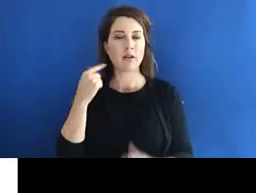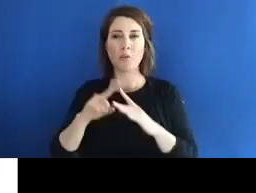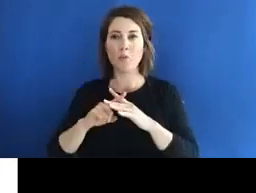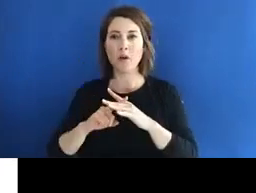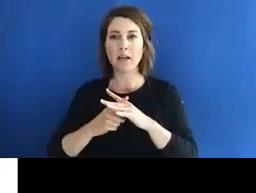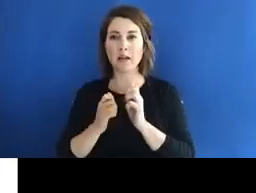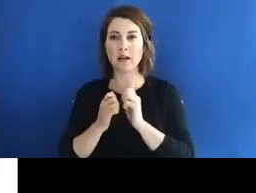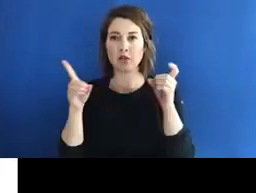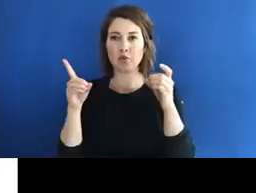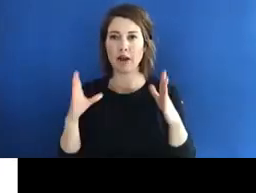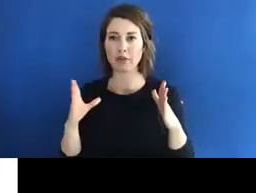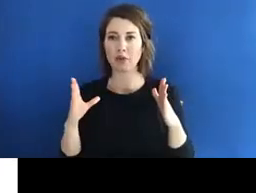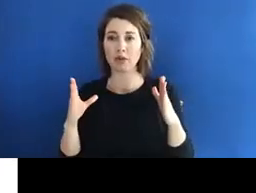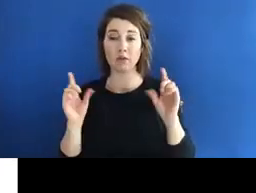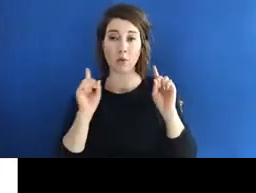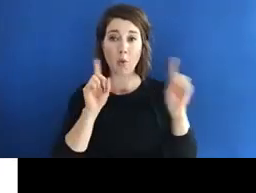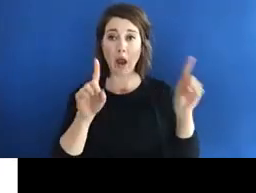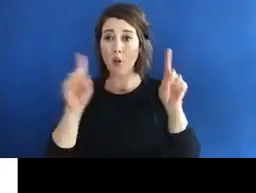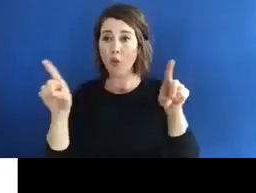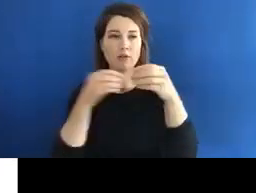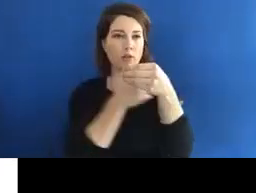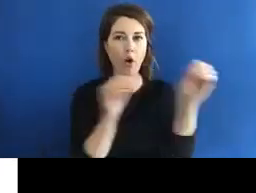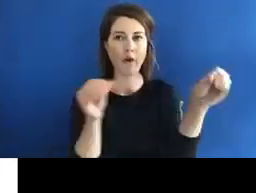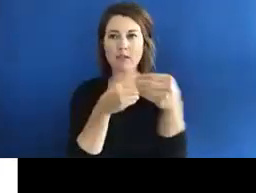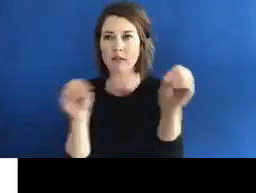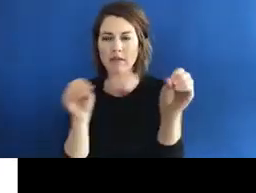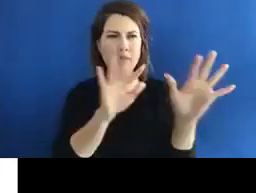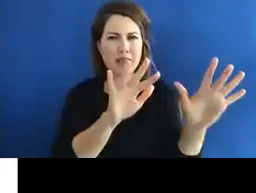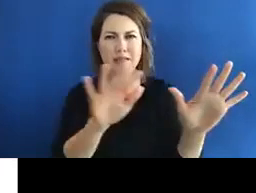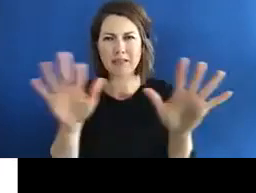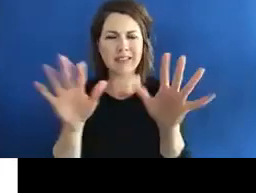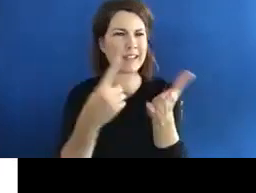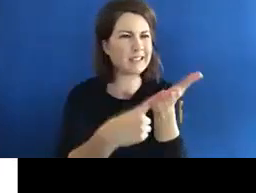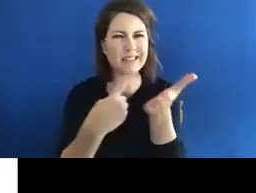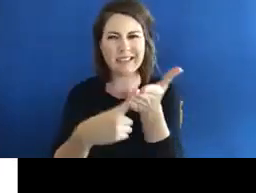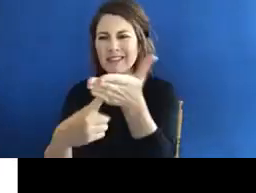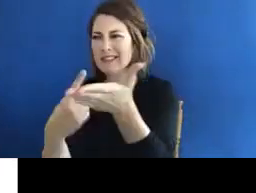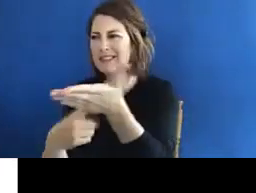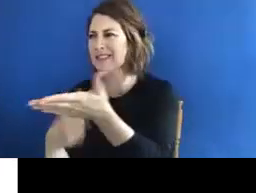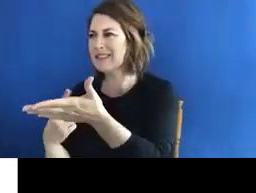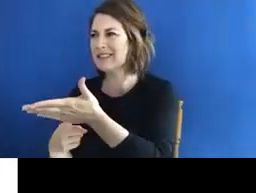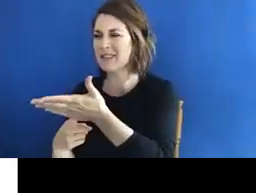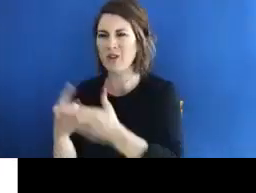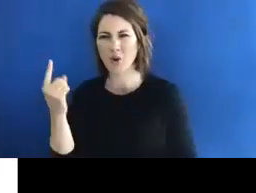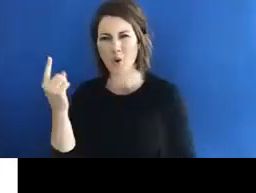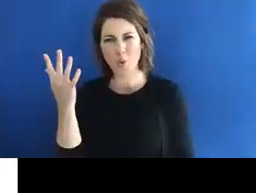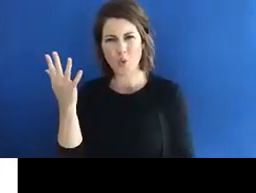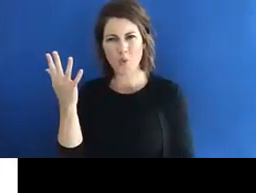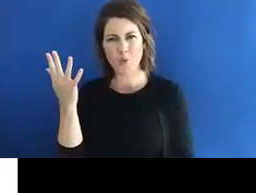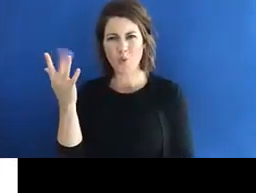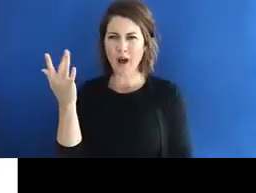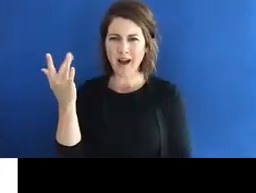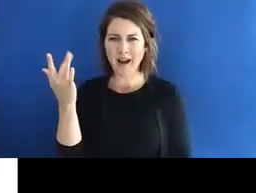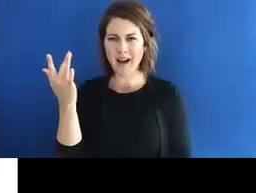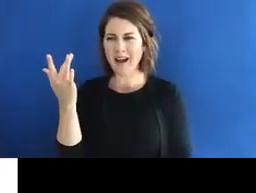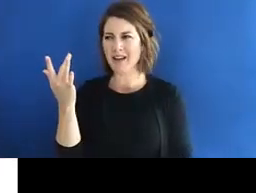program, and I went out to offices and I was talking to them about why some of the individuals we had, the number